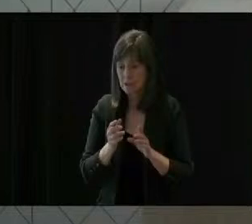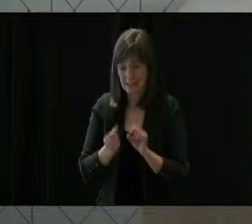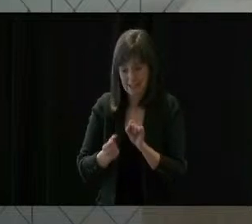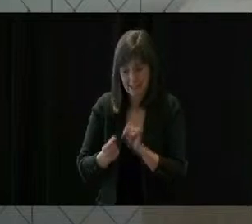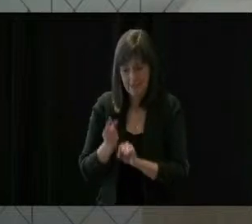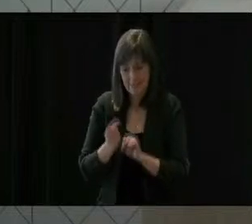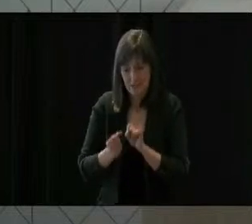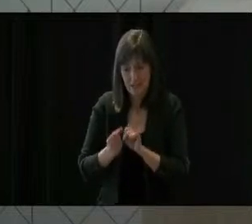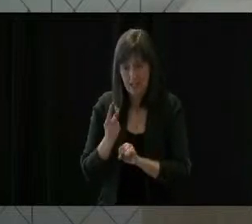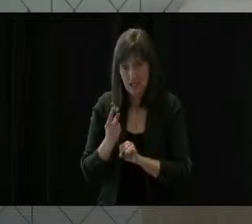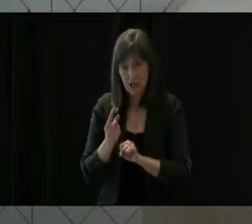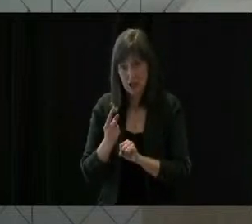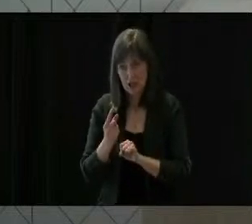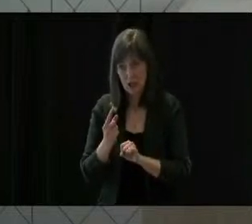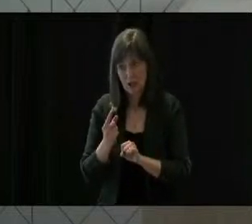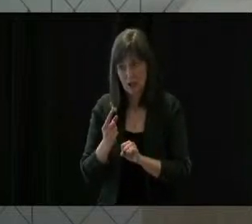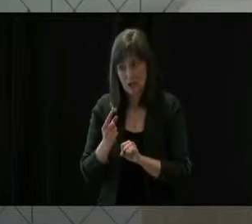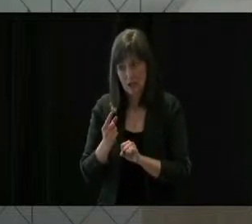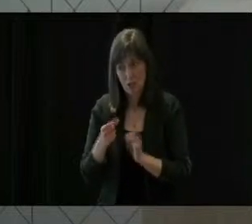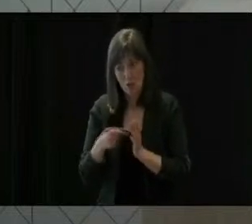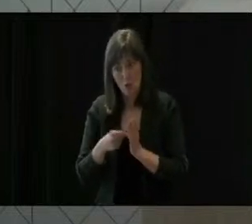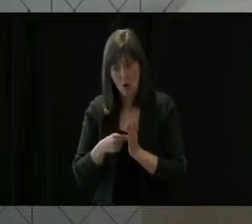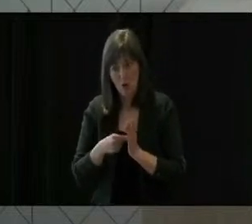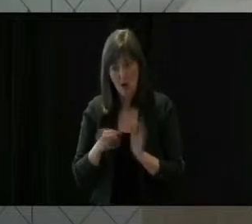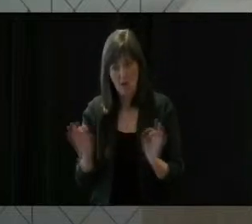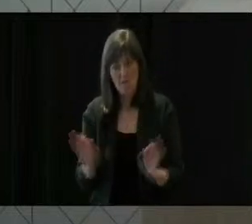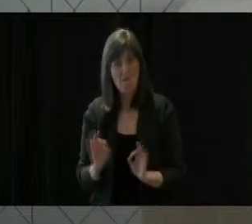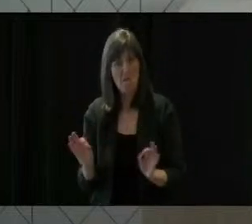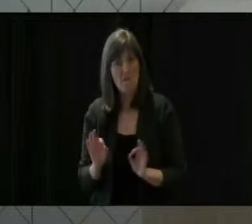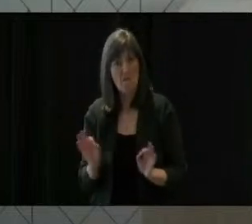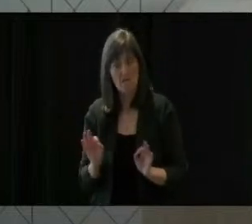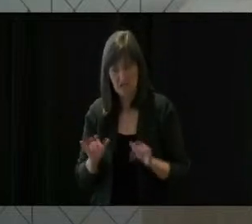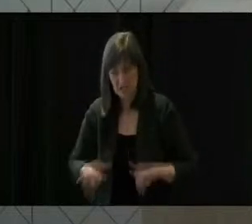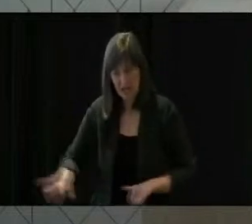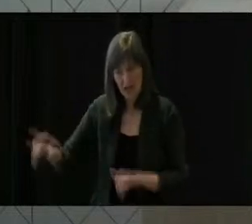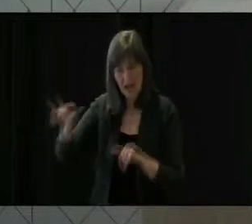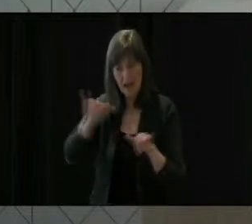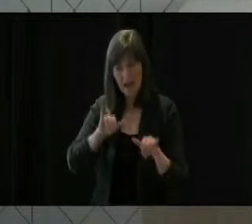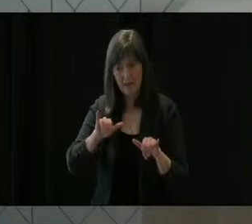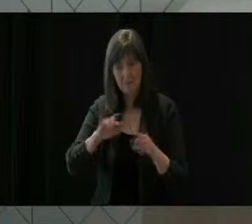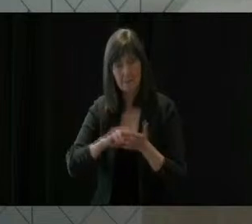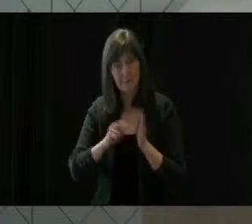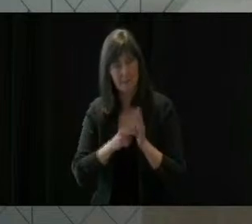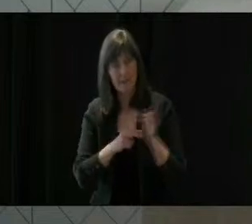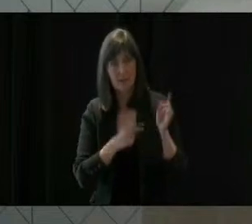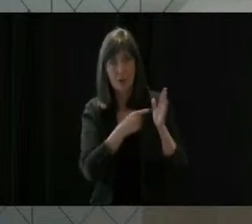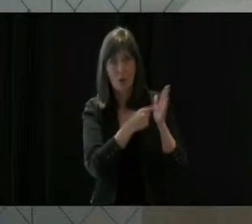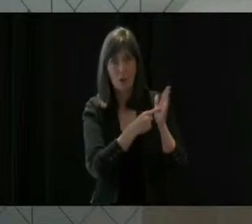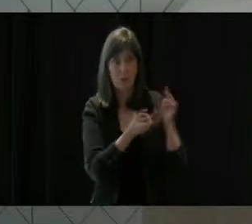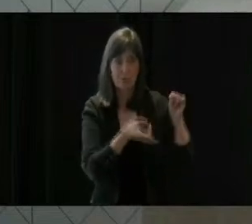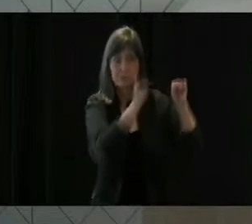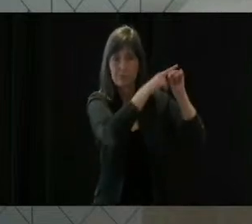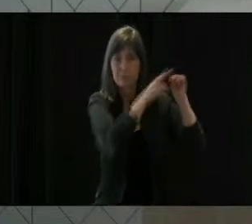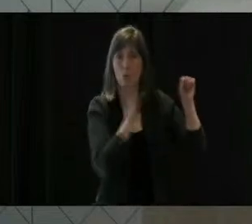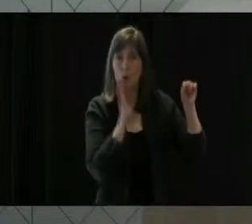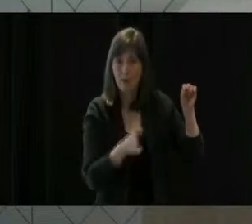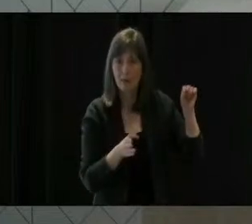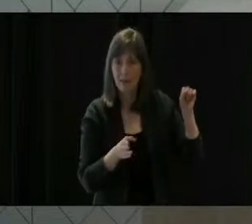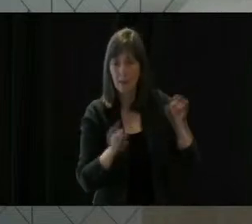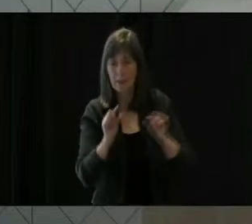as if deficits are not important, then that's going to contribute to the overall deficit. So I don't